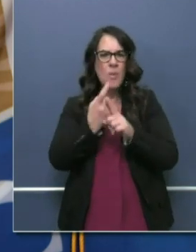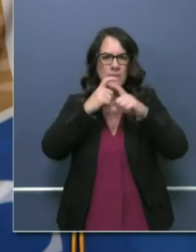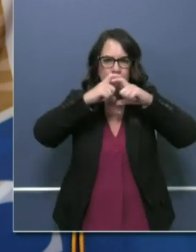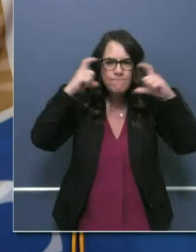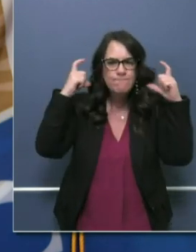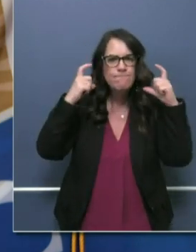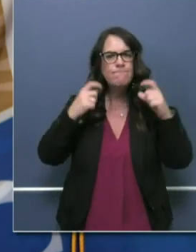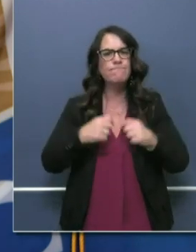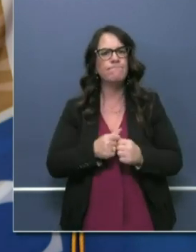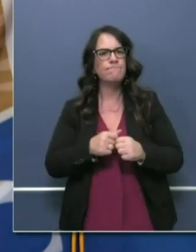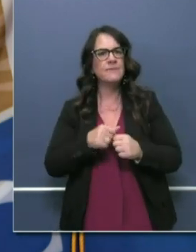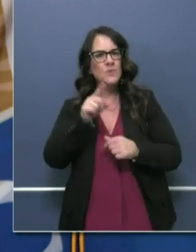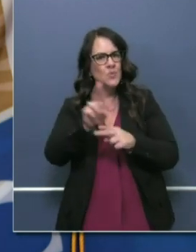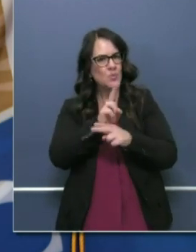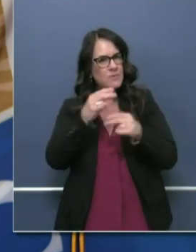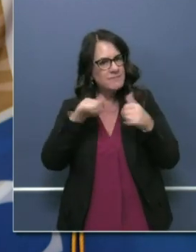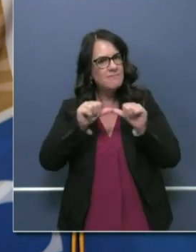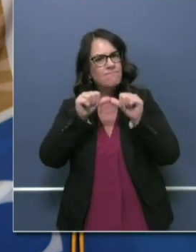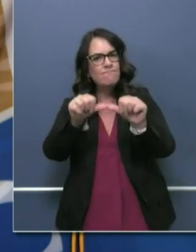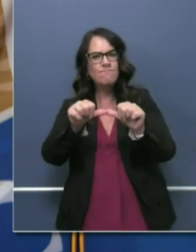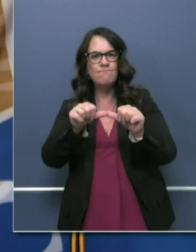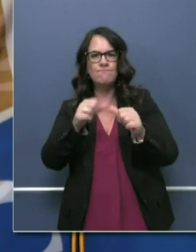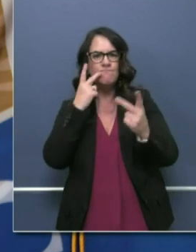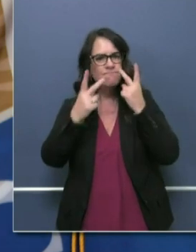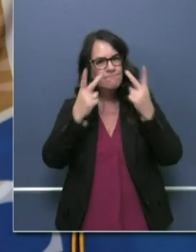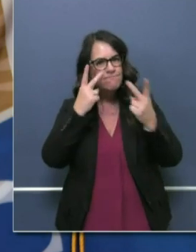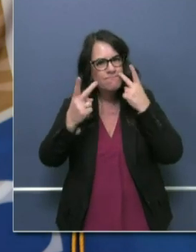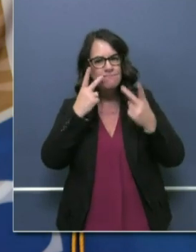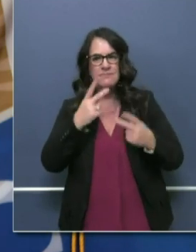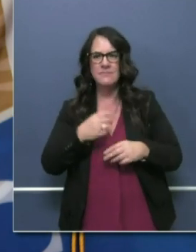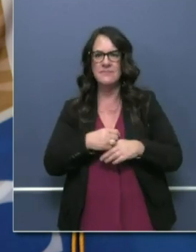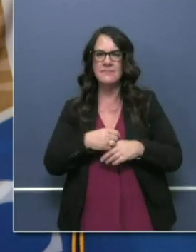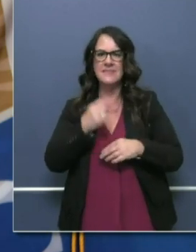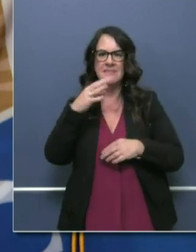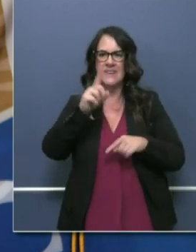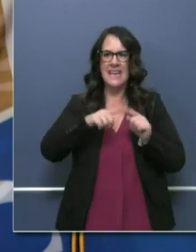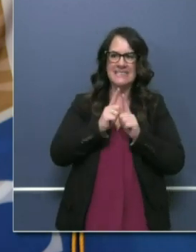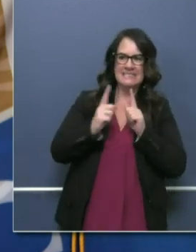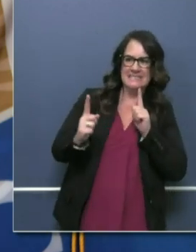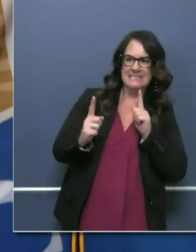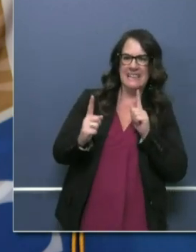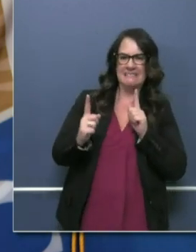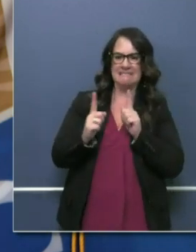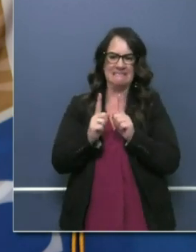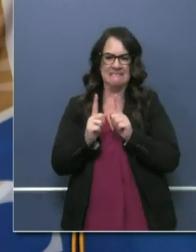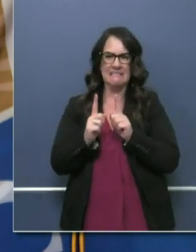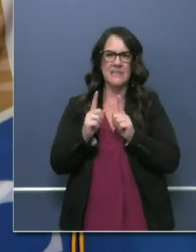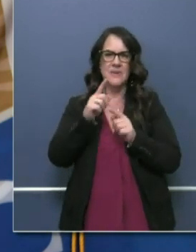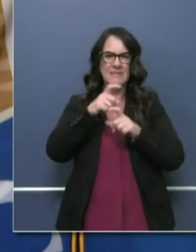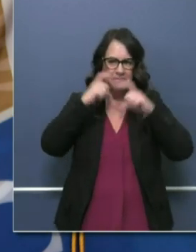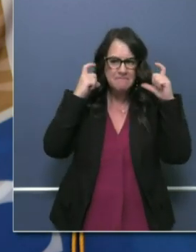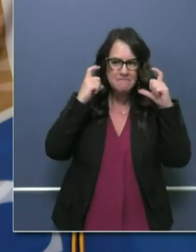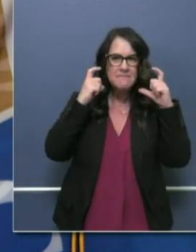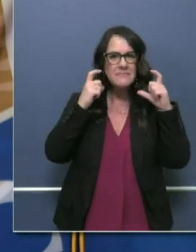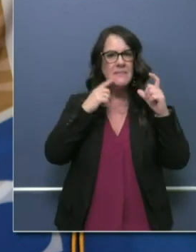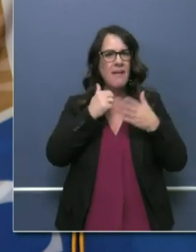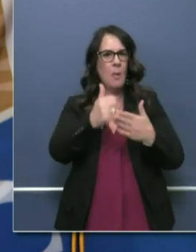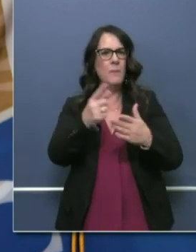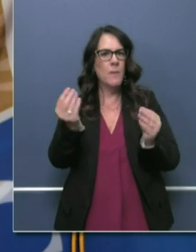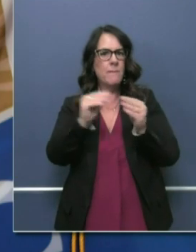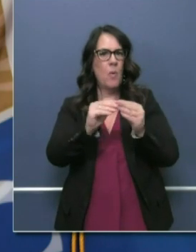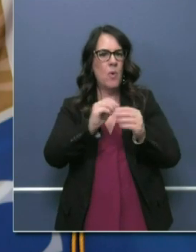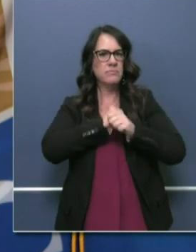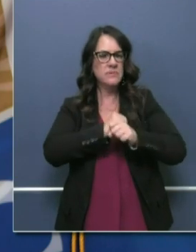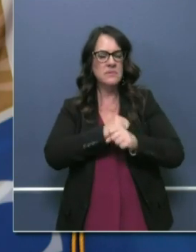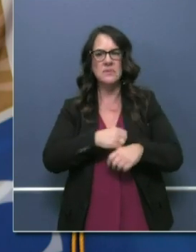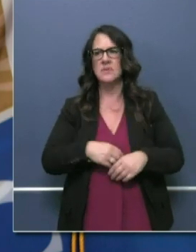face coverings that you have displayed when you can't practice physical distancing has allowed us to make this announcement